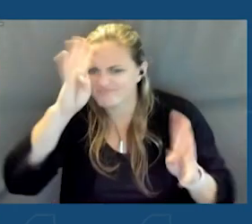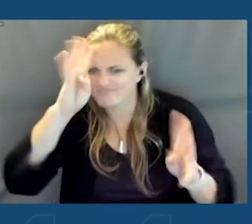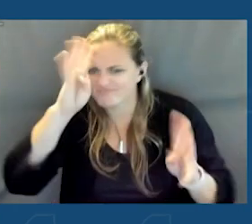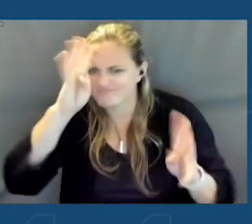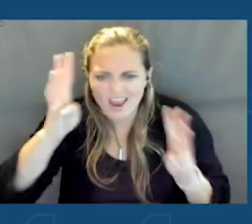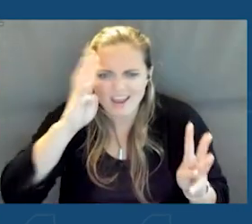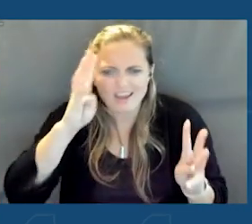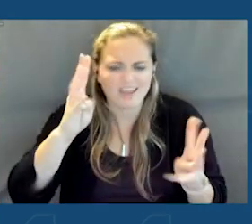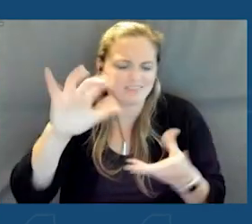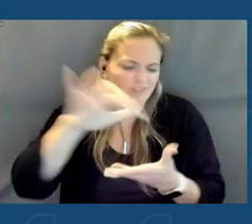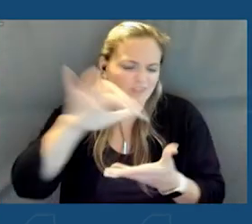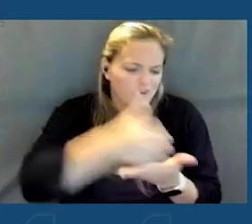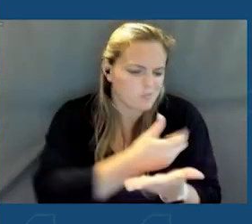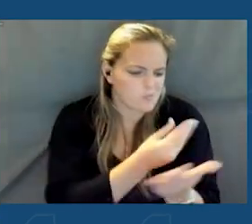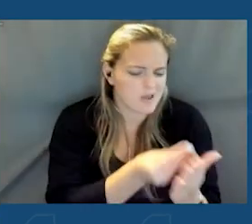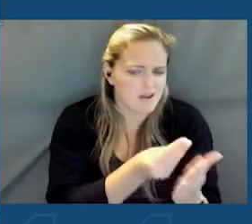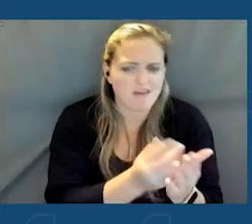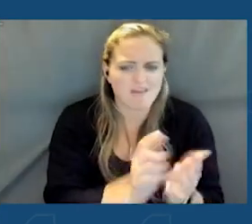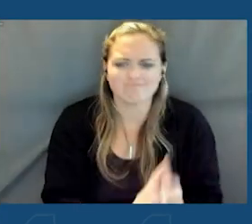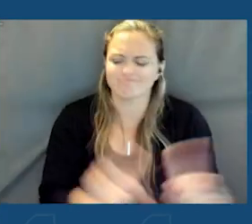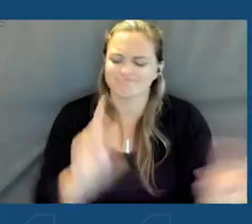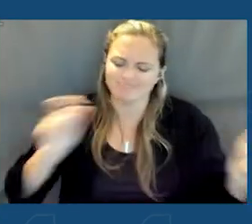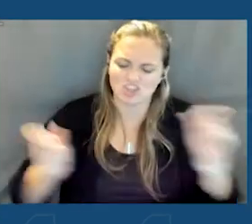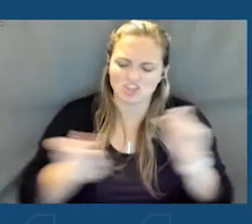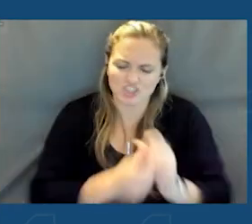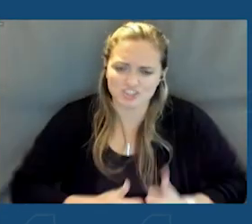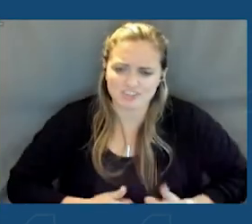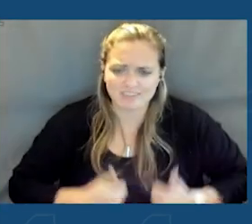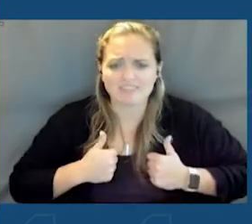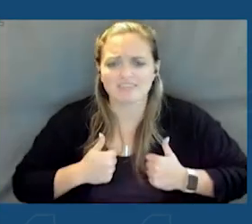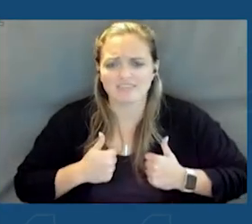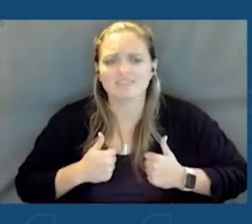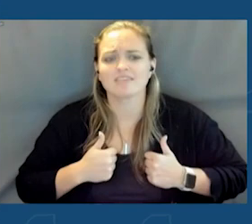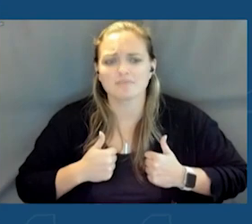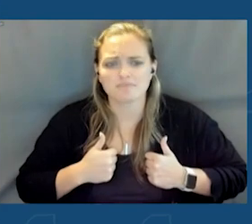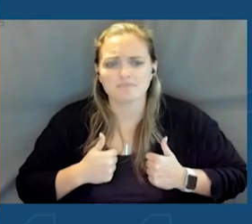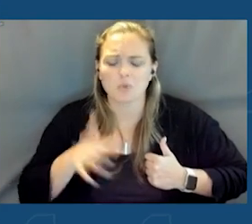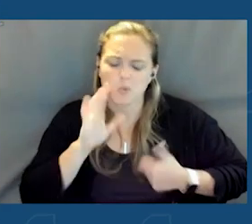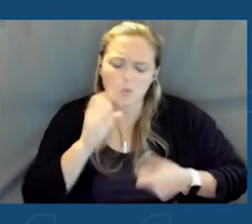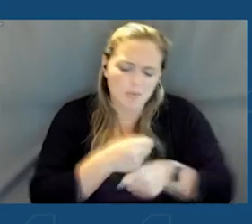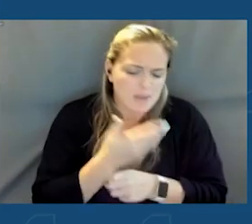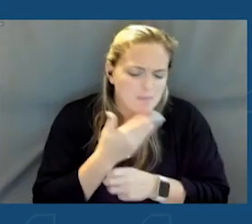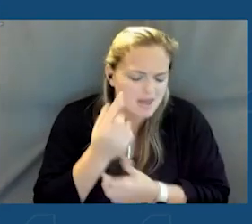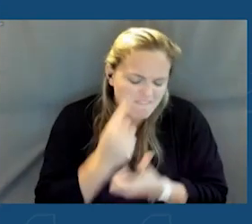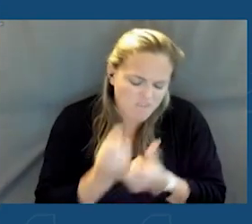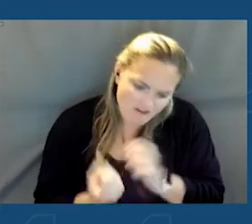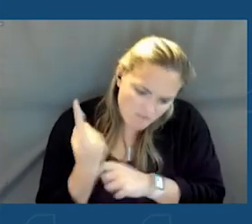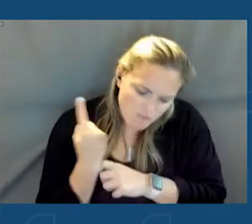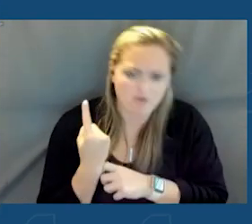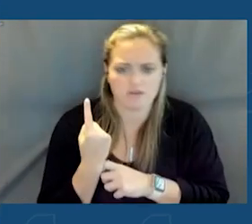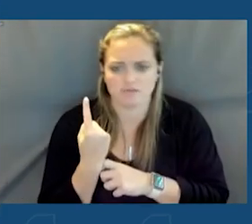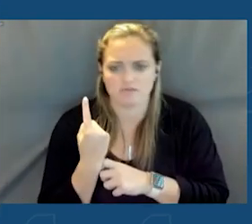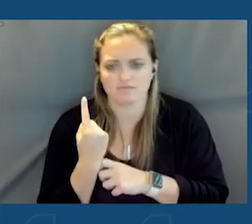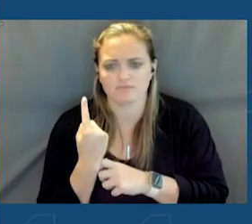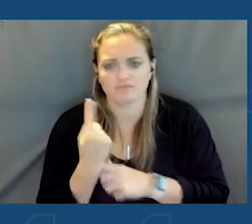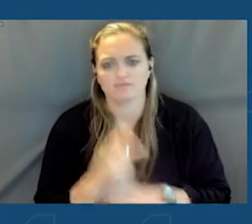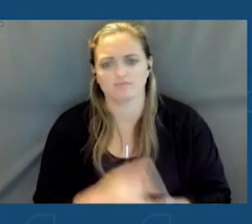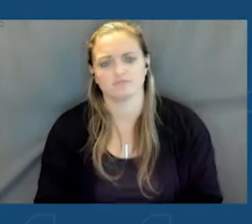wealth, making a difference, changing lives will make it better for everyone.